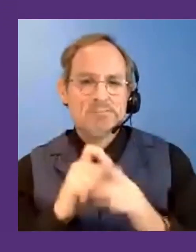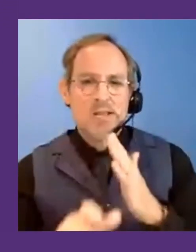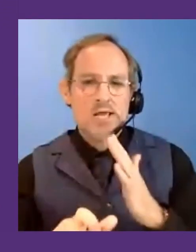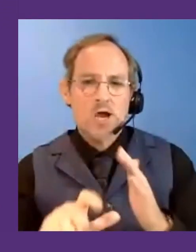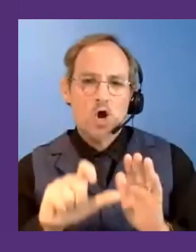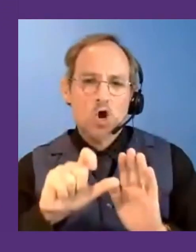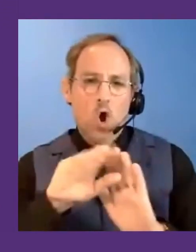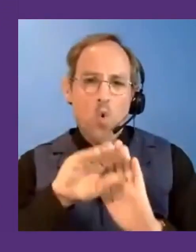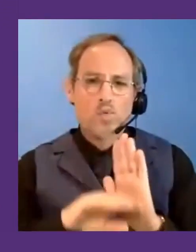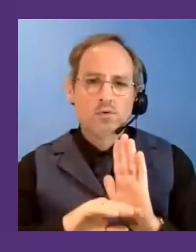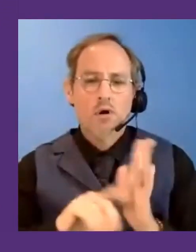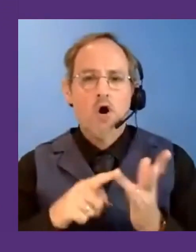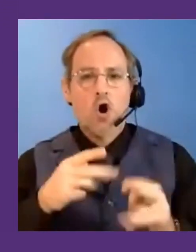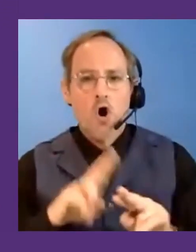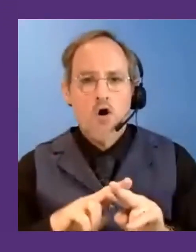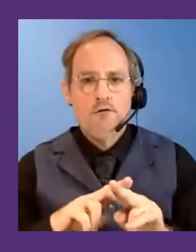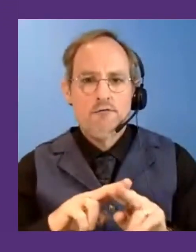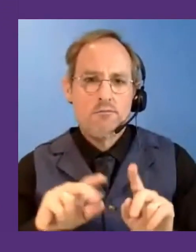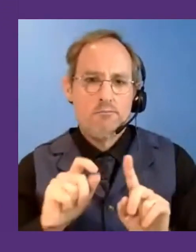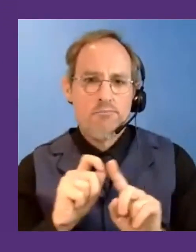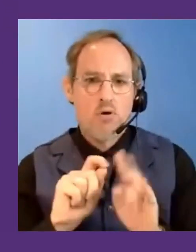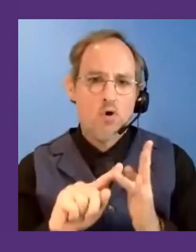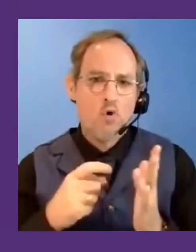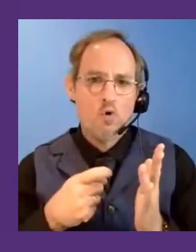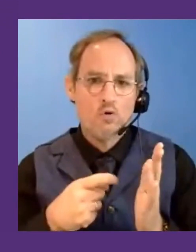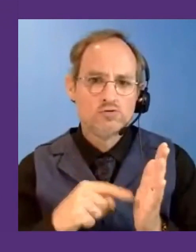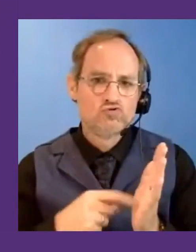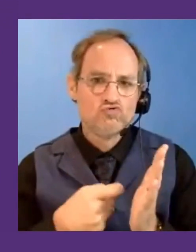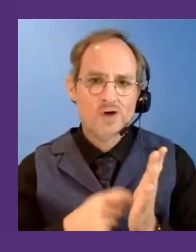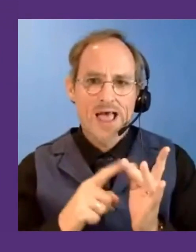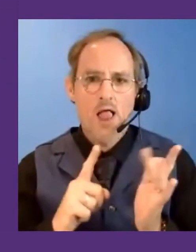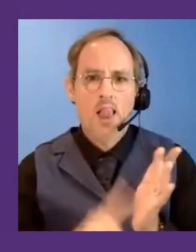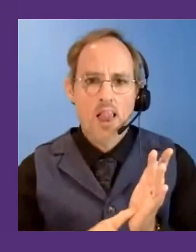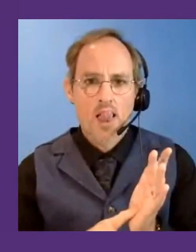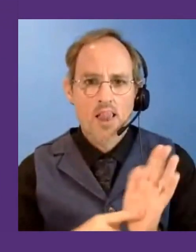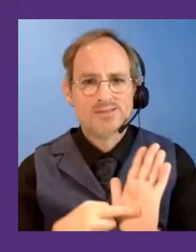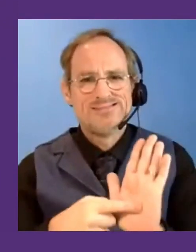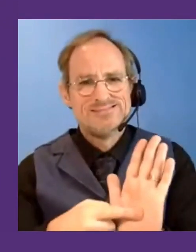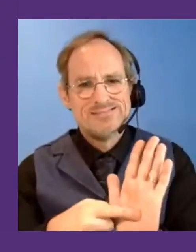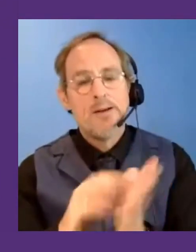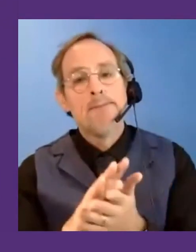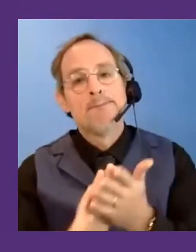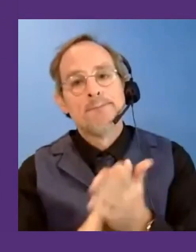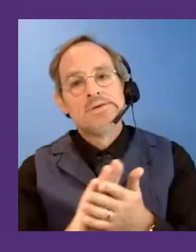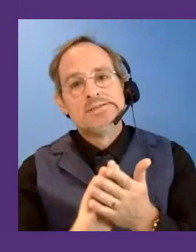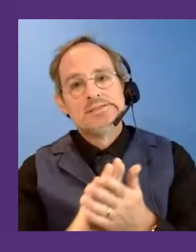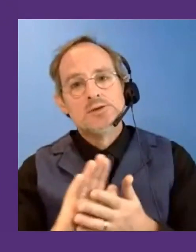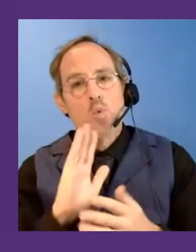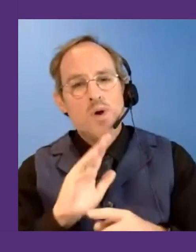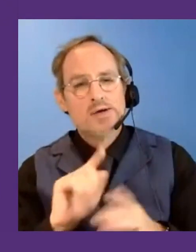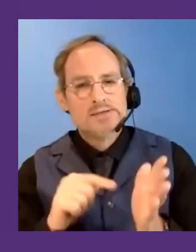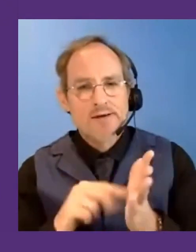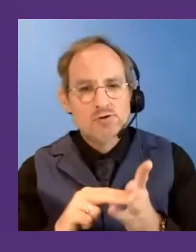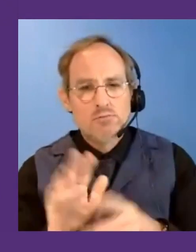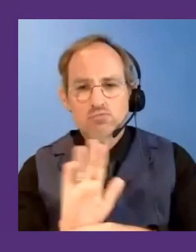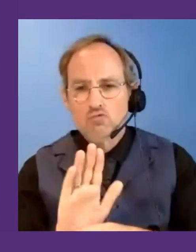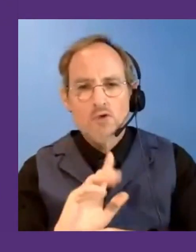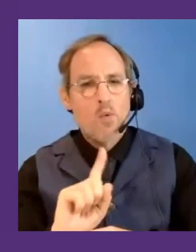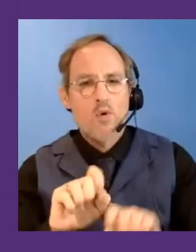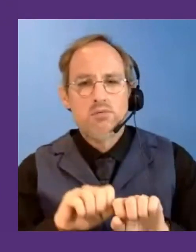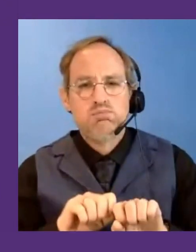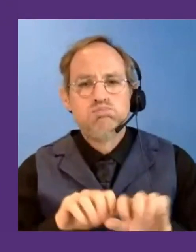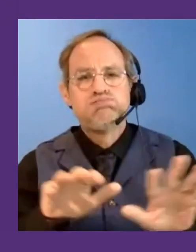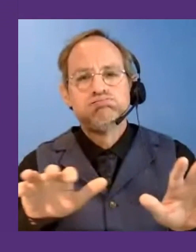is about focusing on changing the representation of people with a disability on air. So moving from perhaps what we've